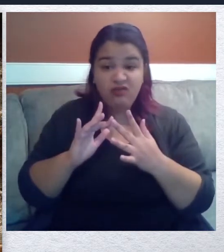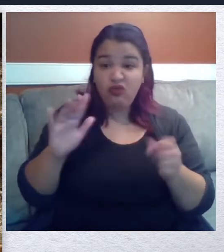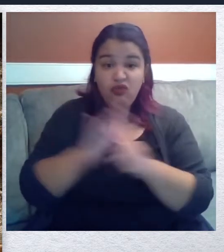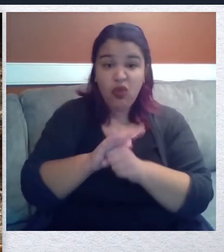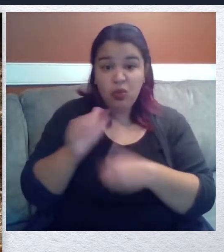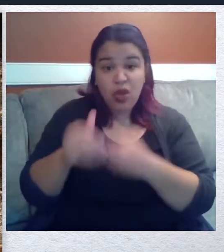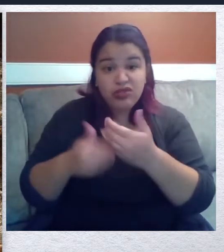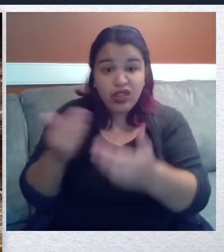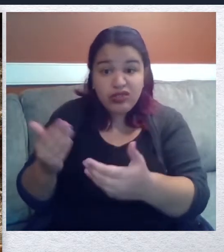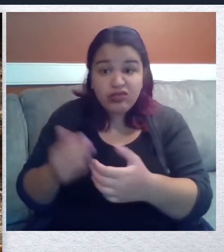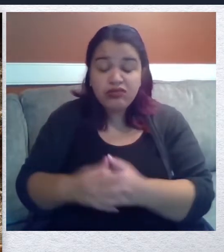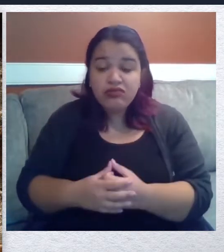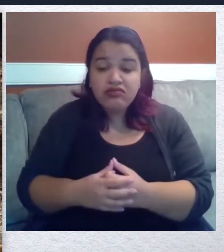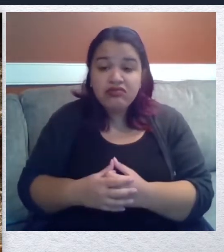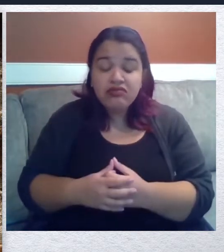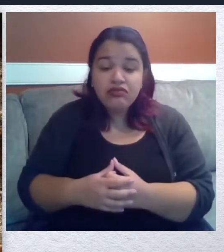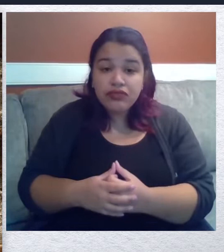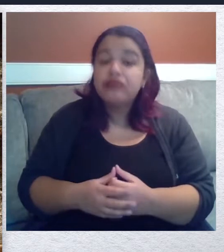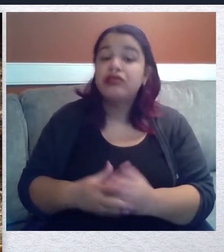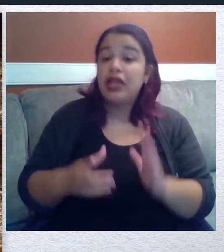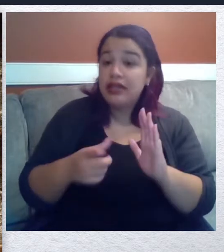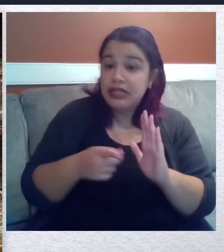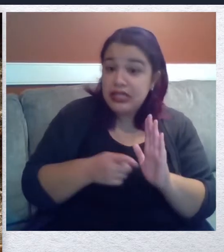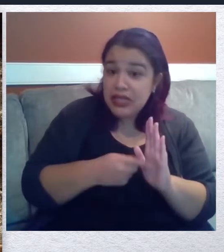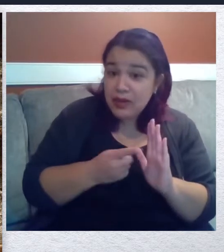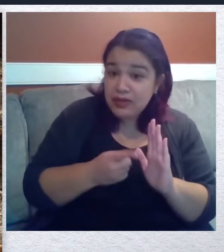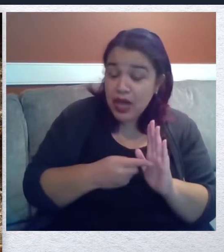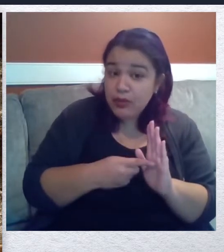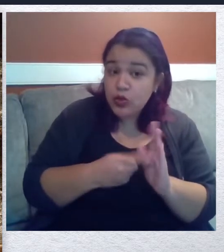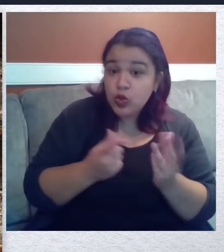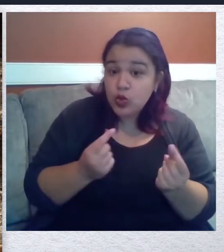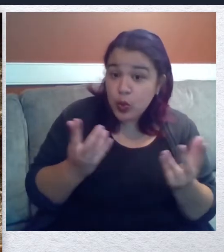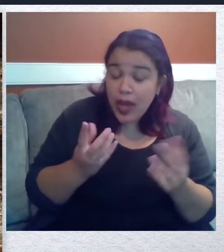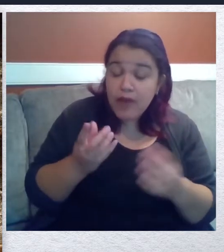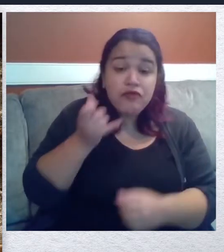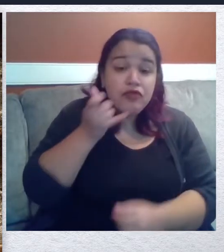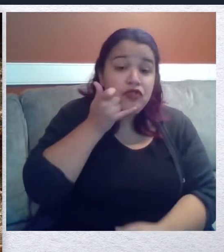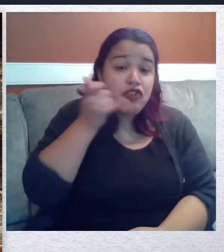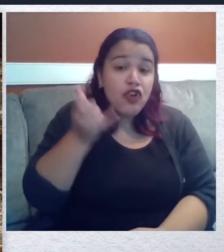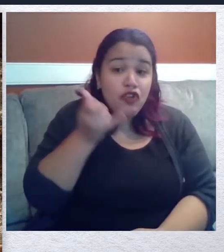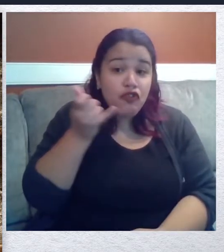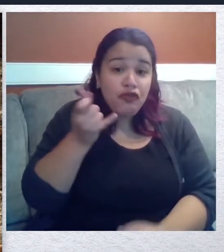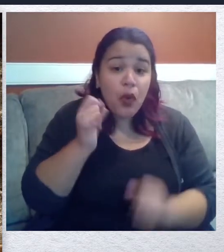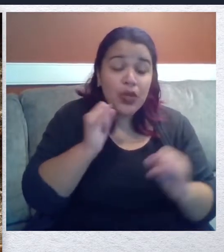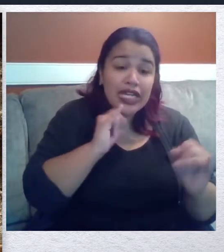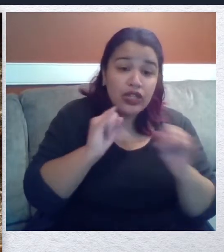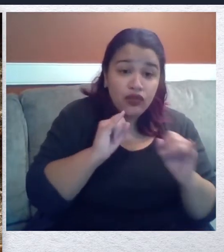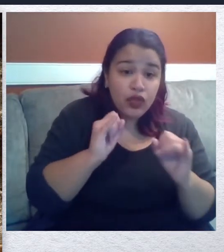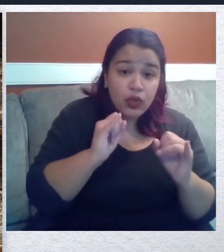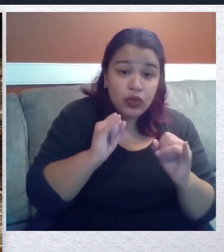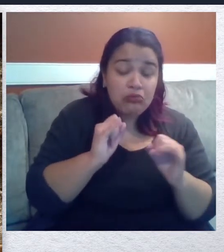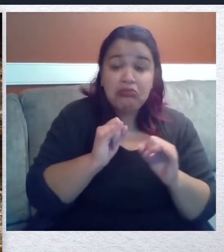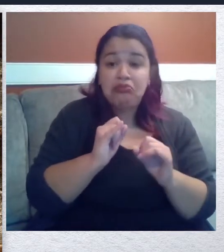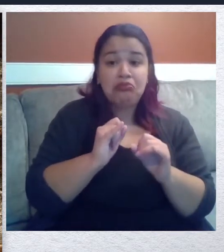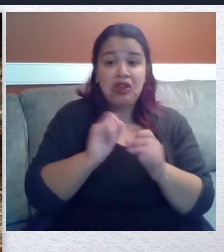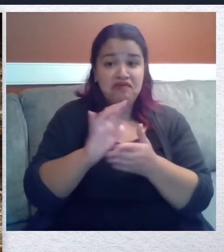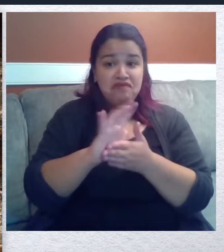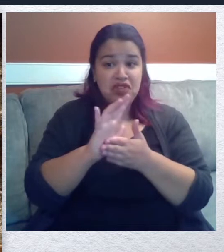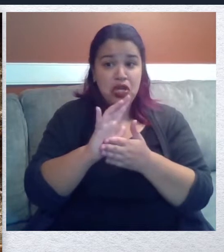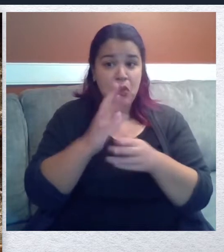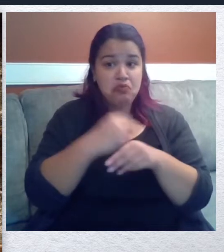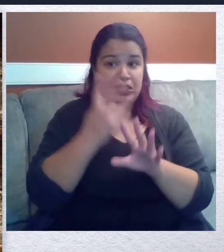it sounds, a telephone interview with one or more interviewers, which will not include video,